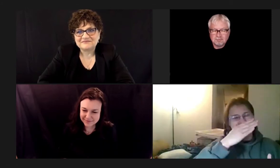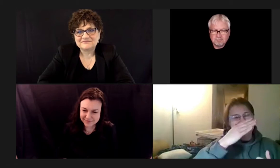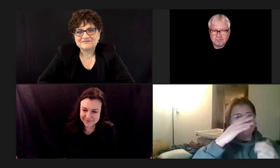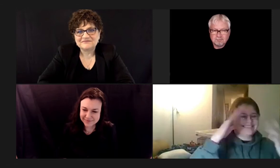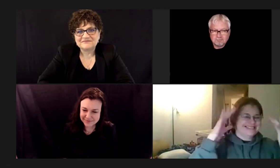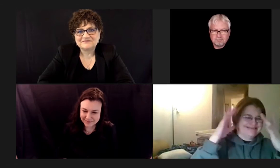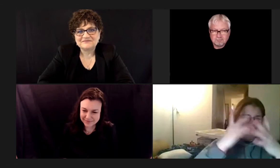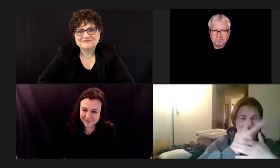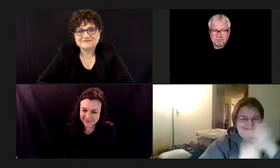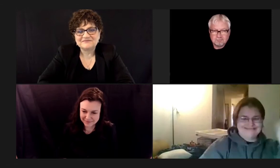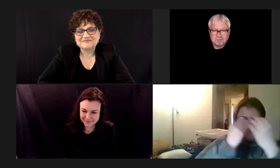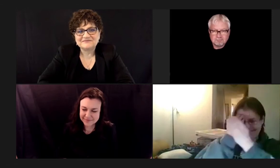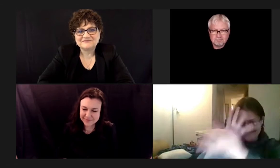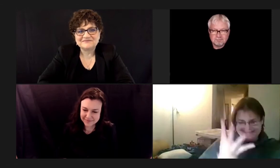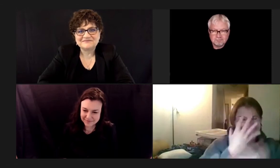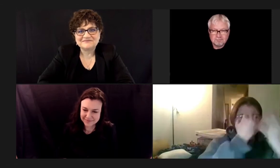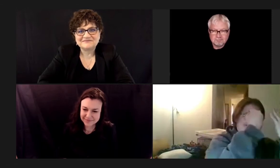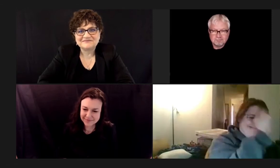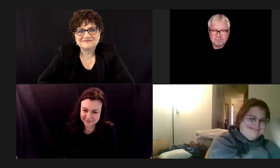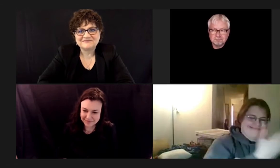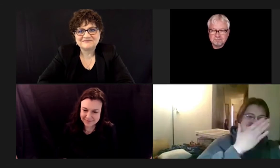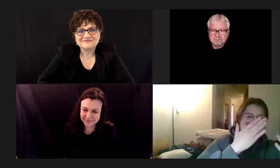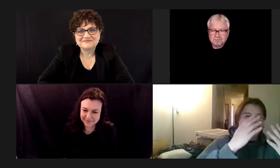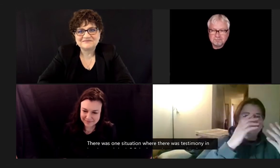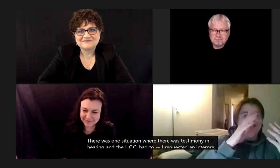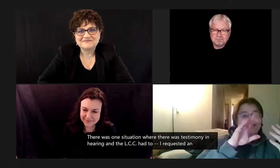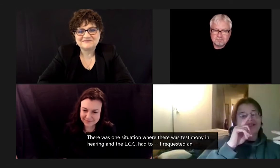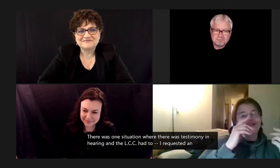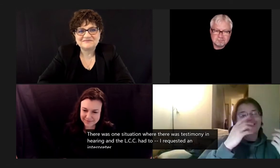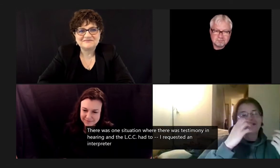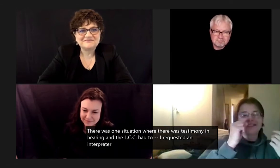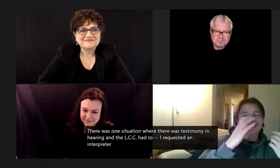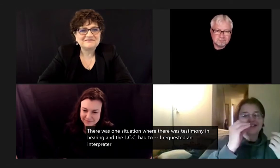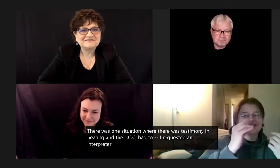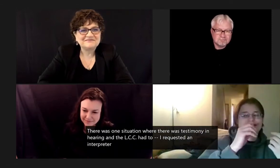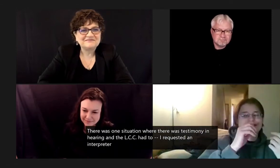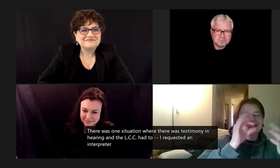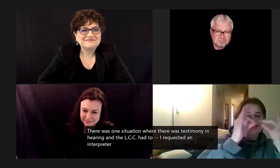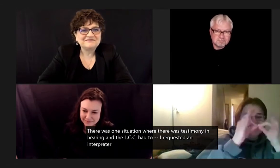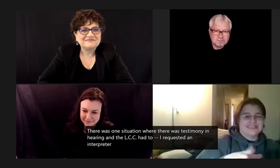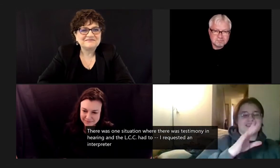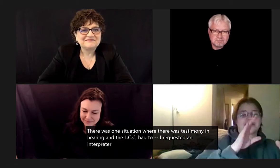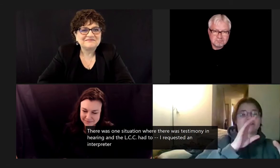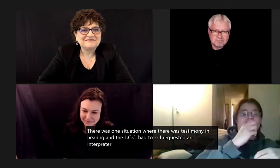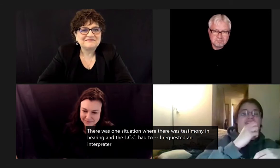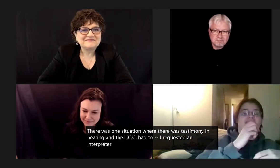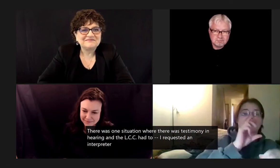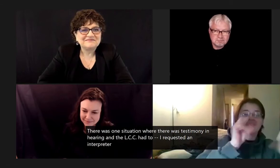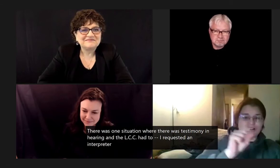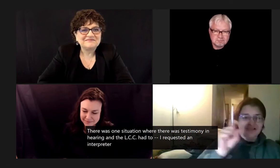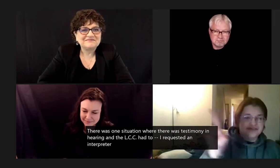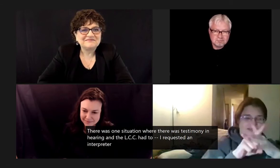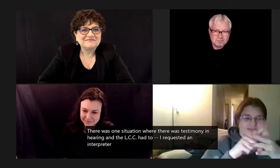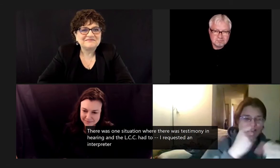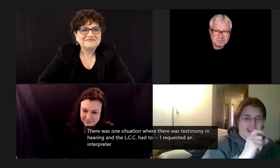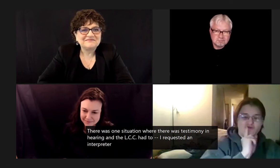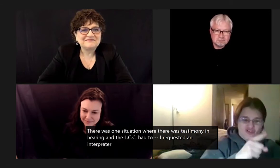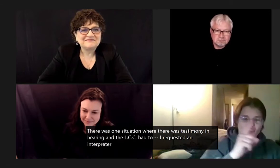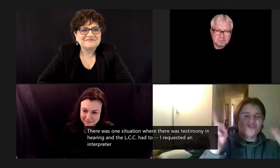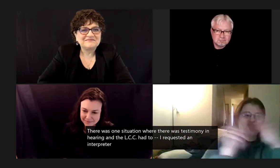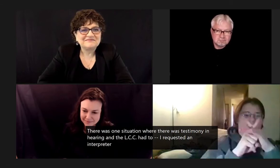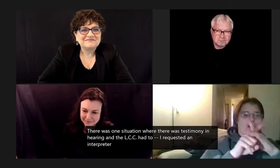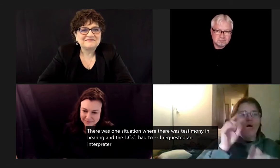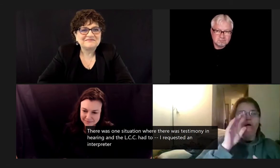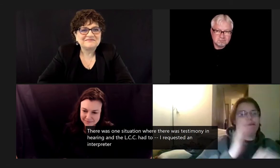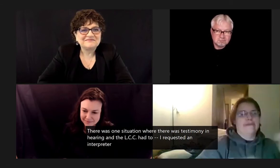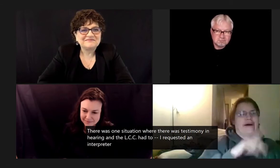And, you know, sometimes legislative assistants might forget to put in a request for an